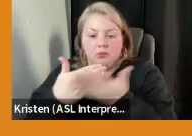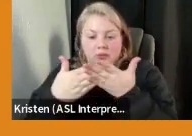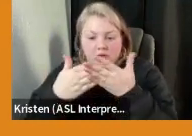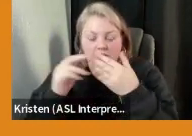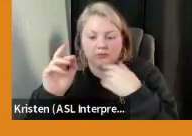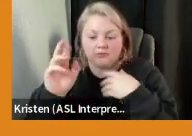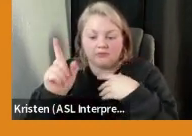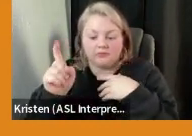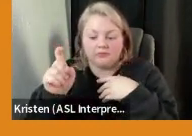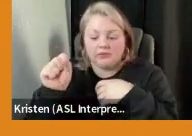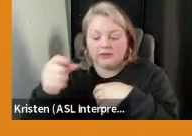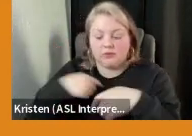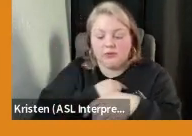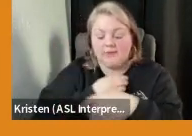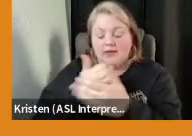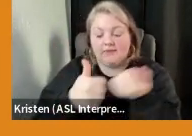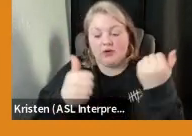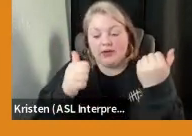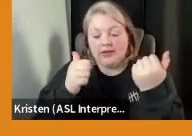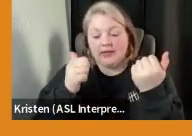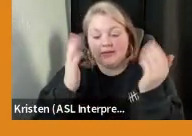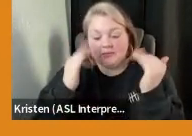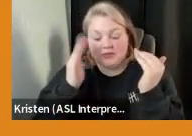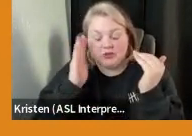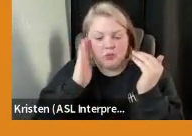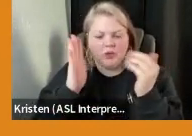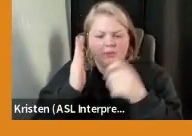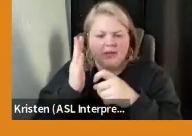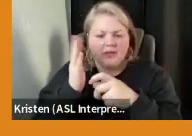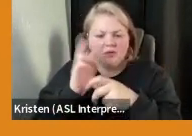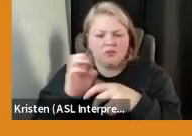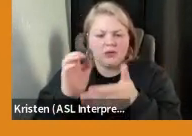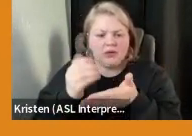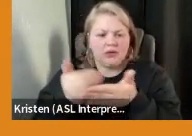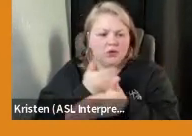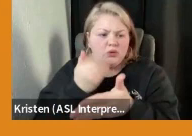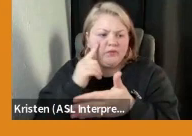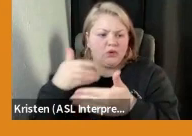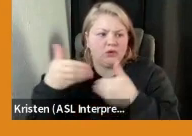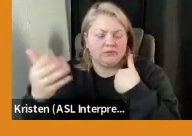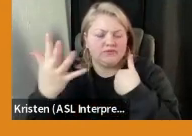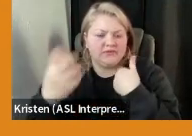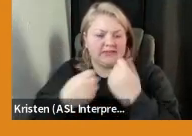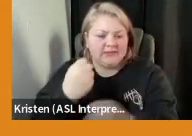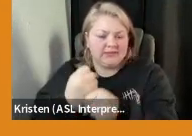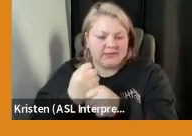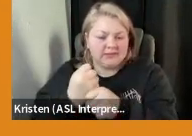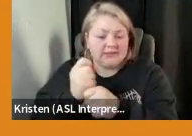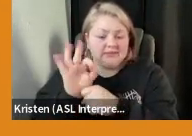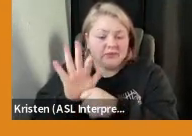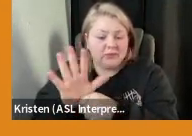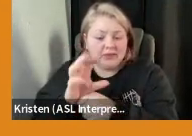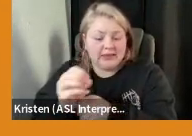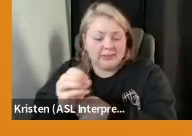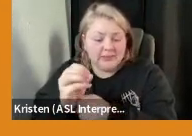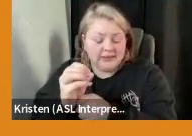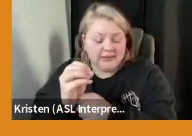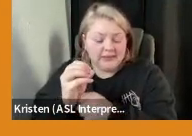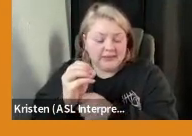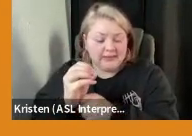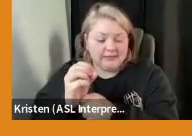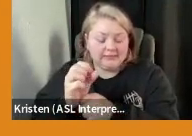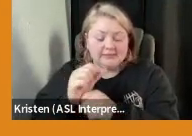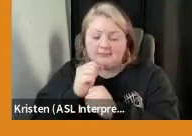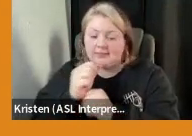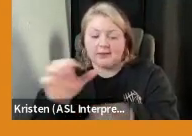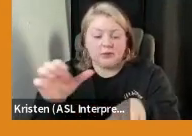that it will be renewable, for the full 5 years. But if your organization doesn't do its